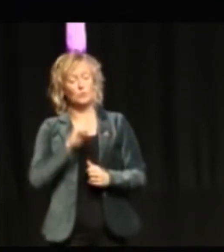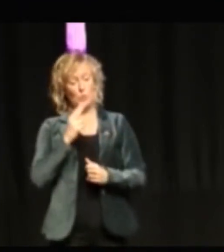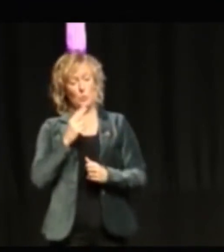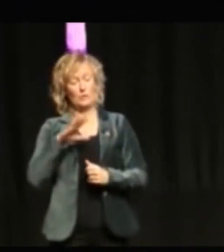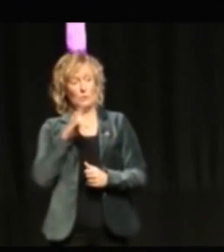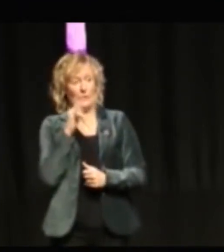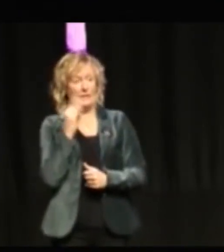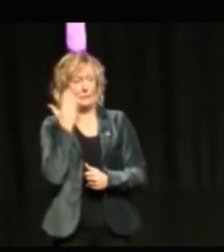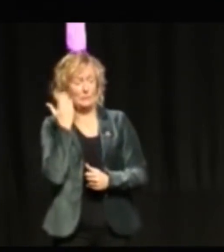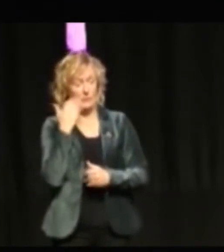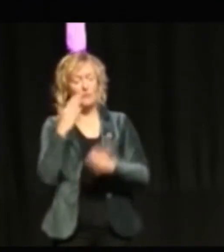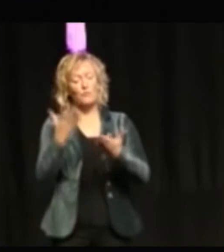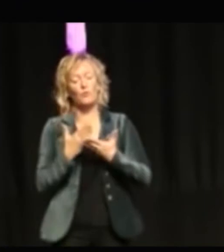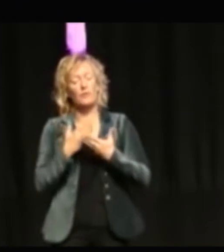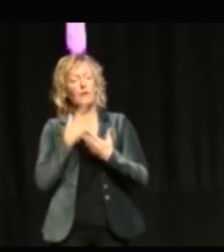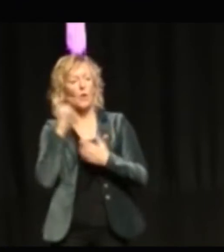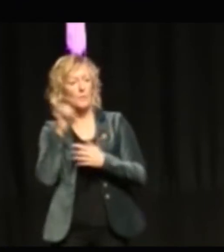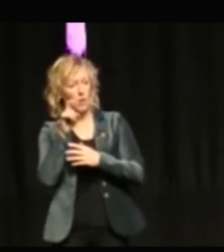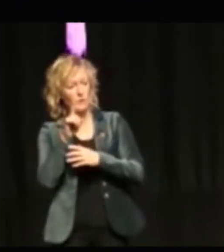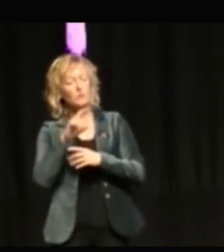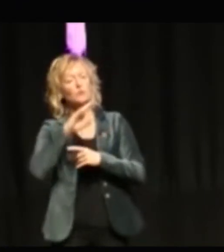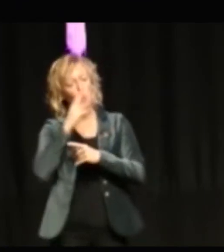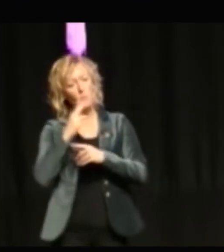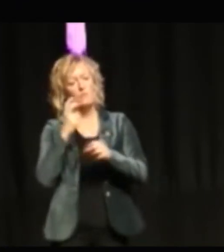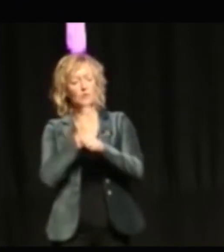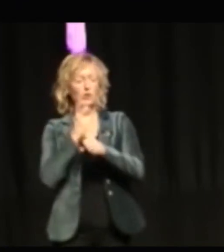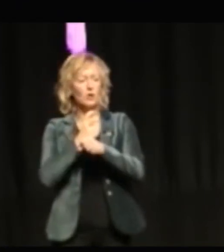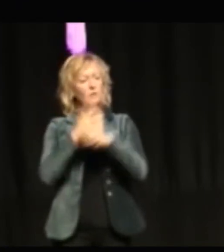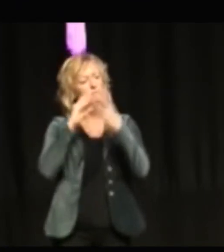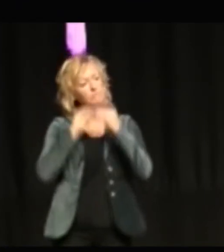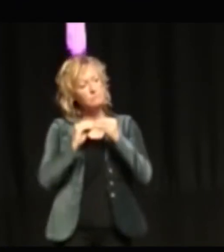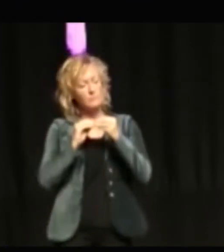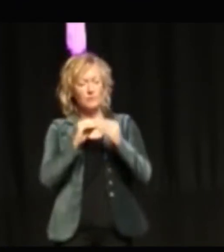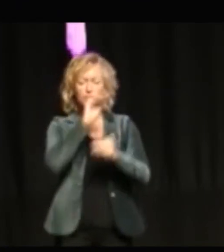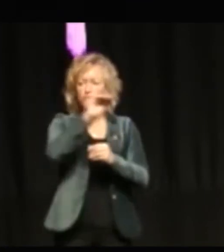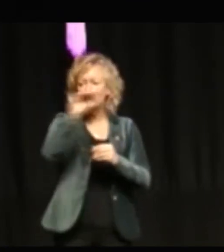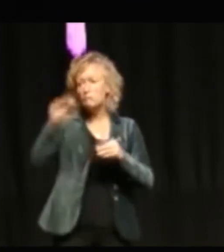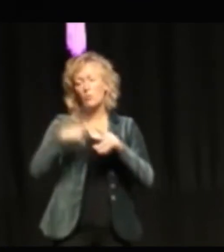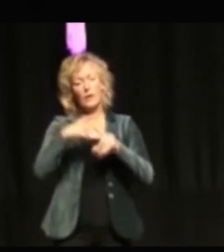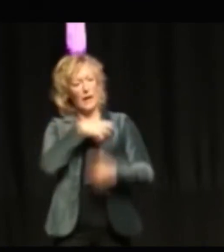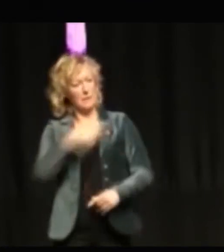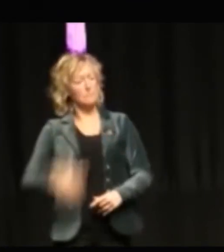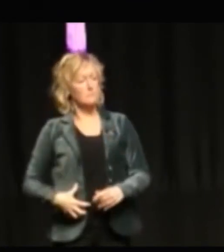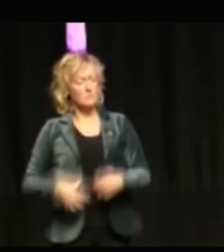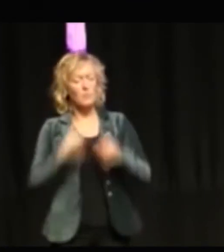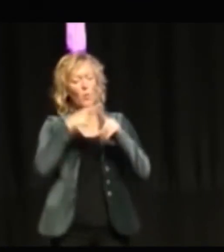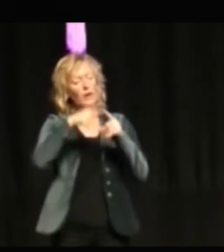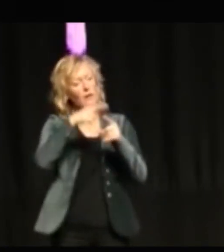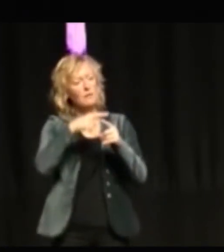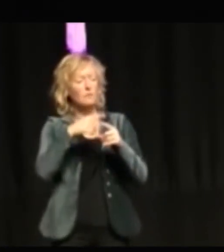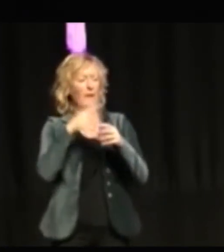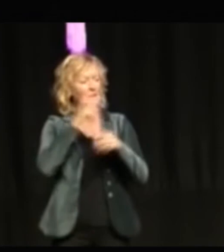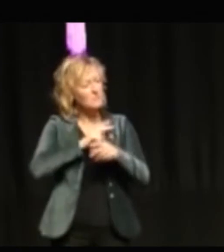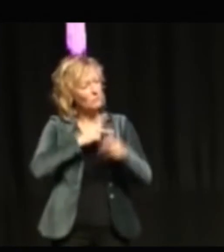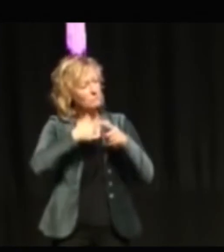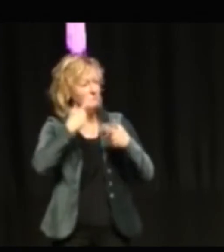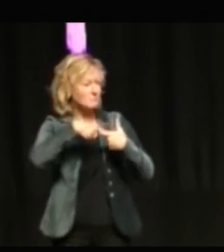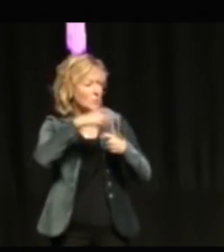in July. So yes, we've tried to contact especially the ministers responsible for the pension funds.